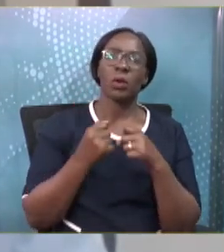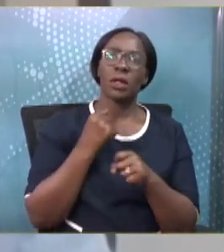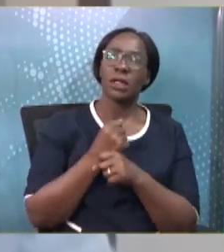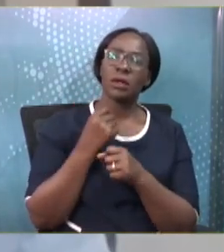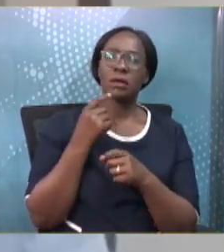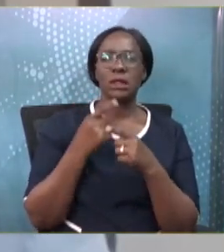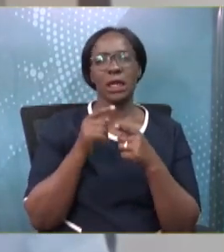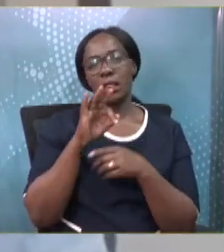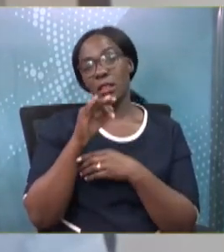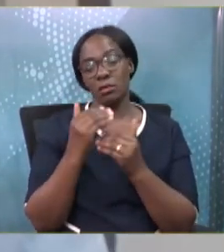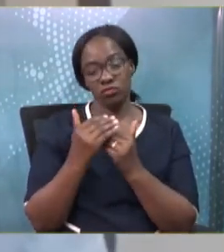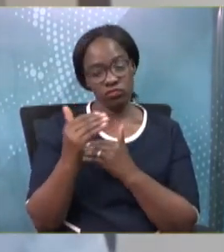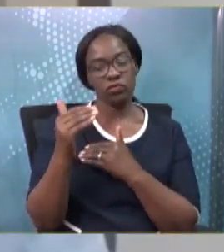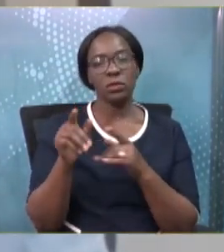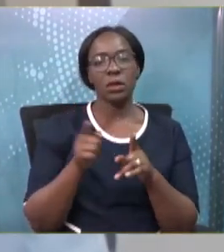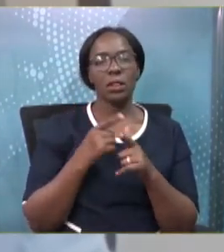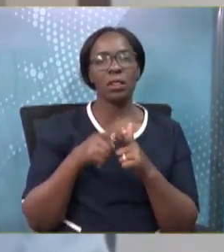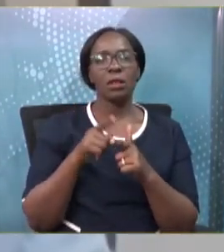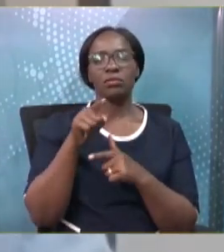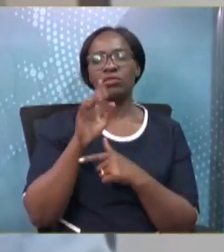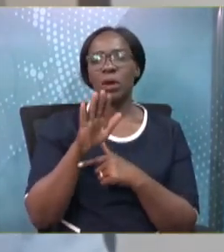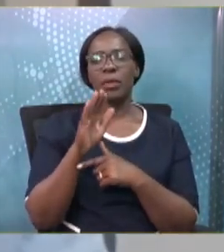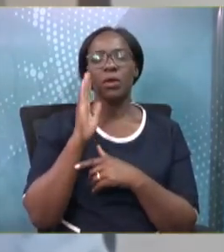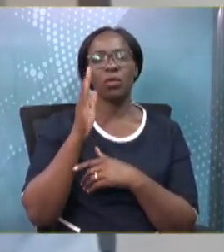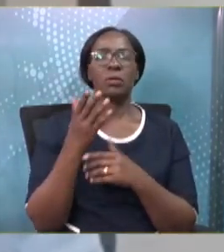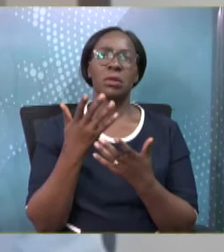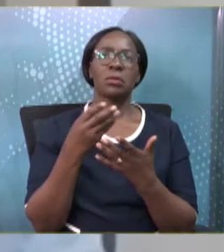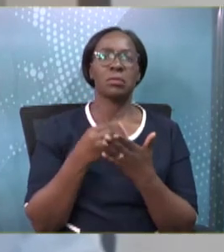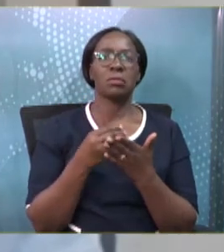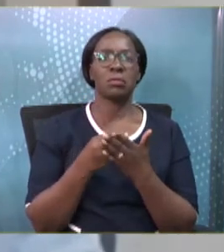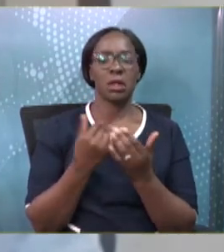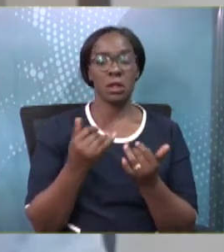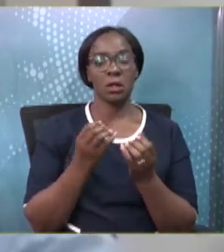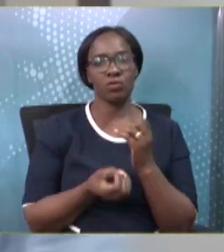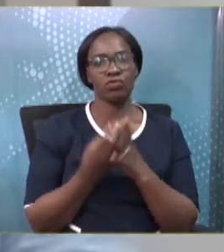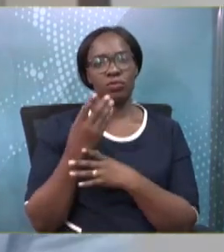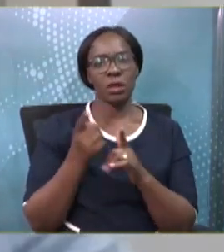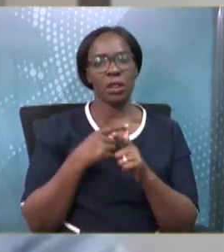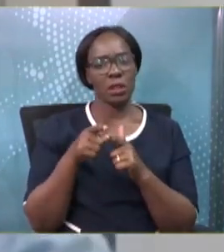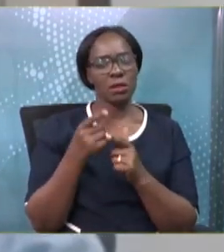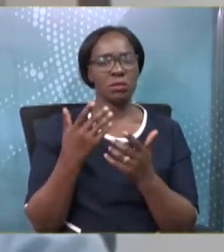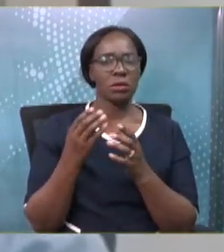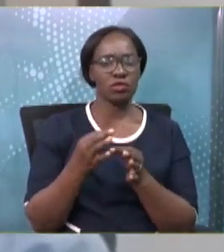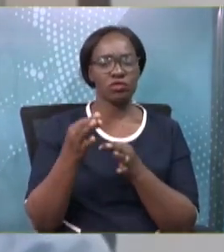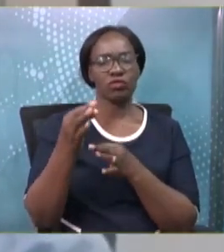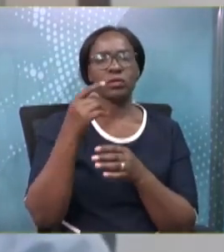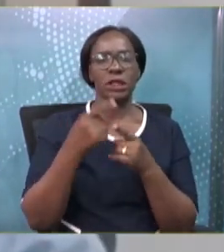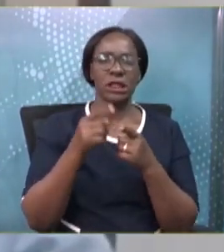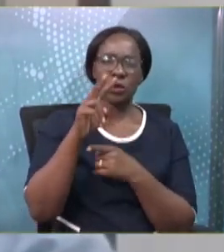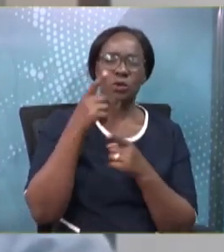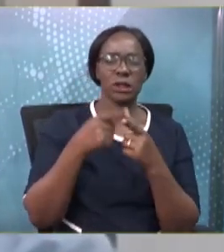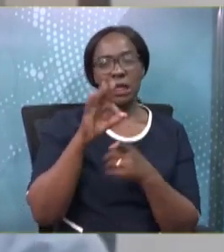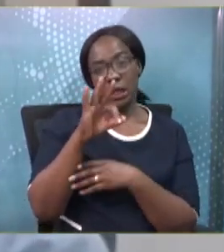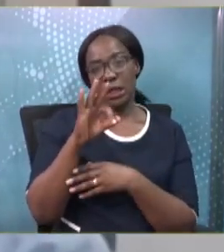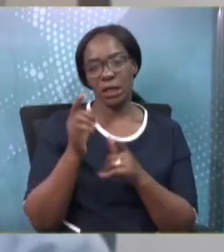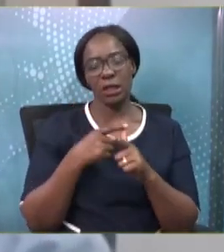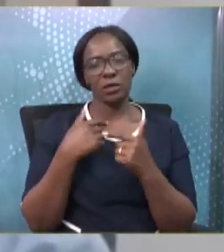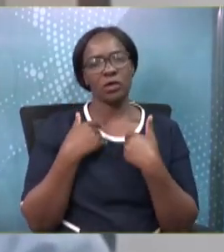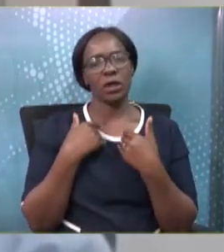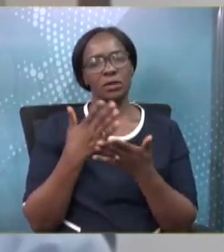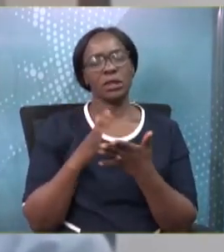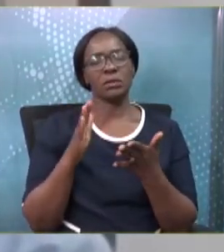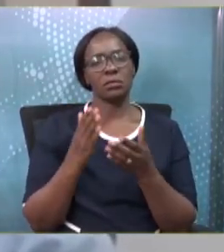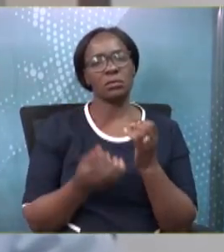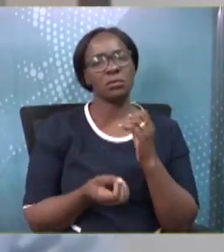come, your thoughts would be, let's save some money now in case this thing stretches for the next 2-3 years. You have some sort